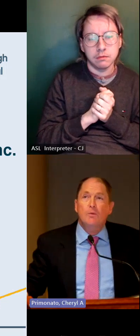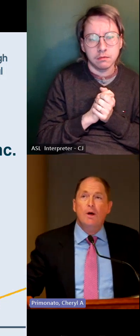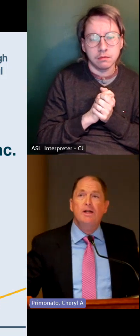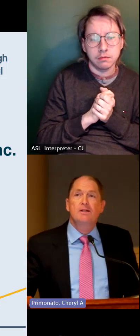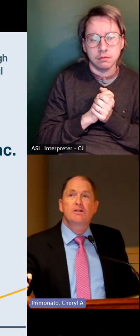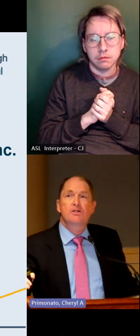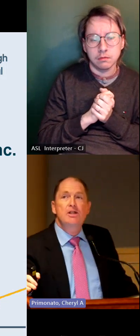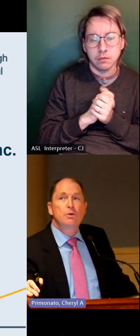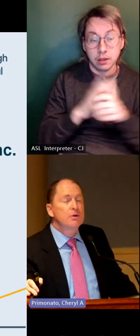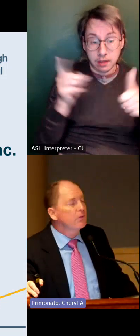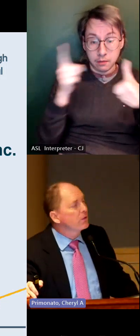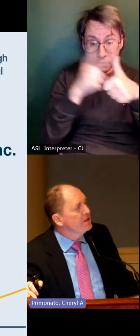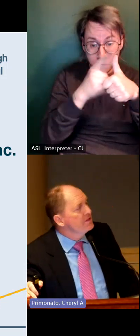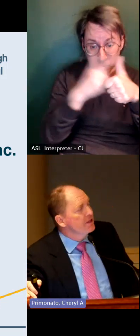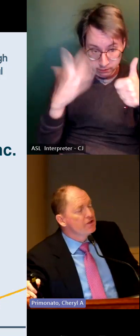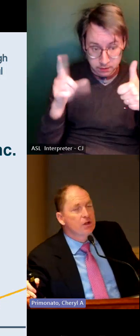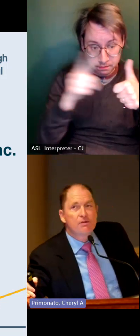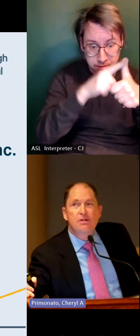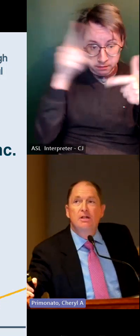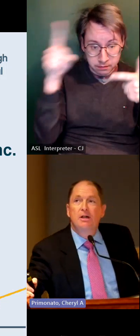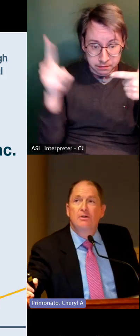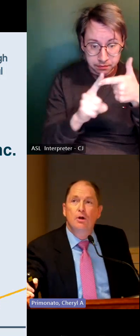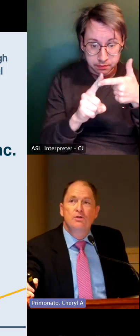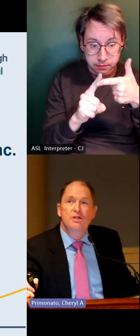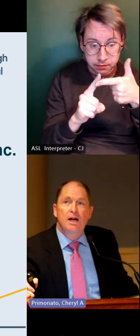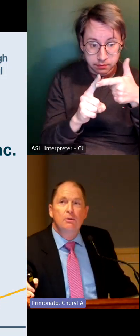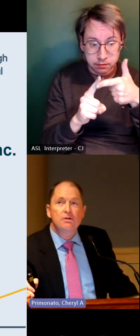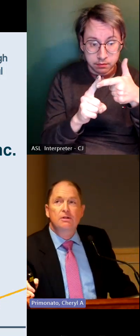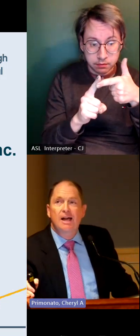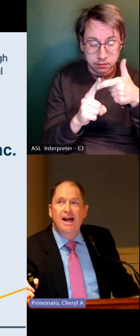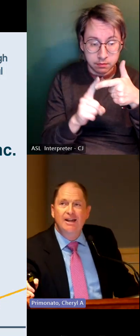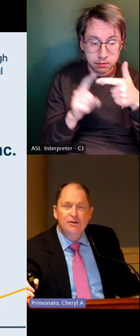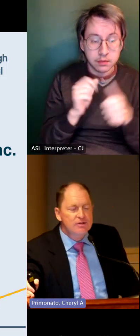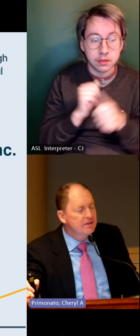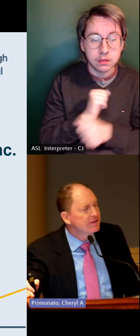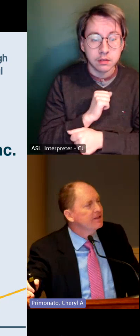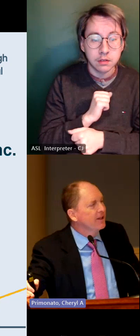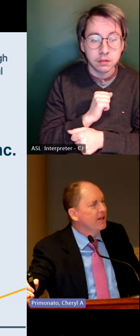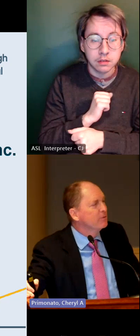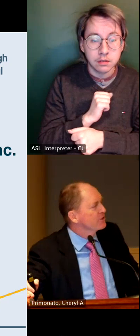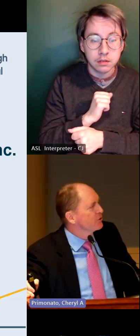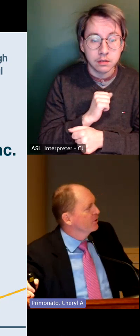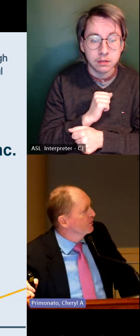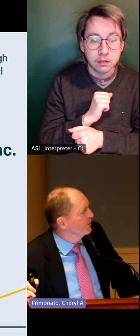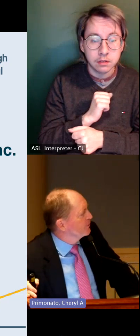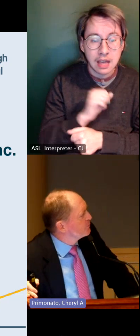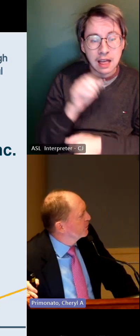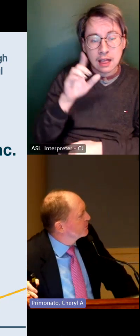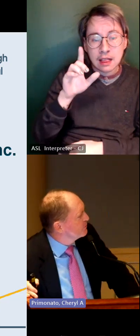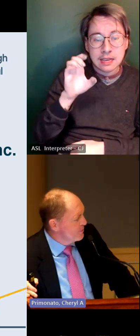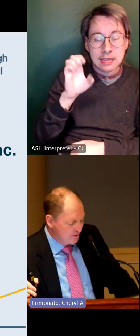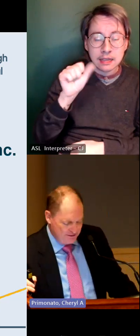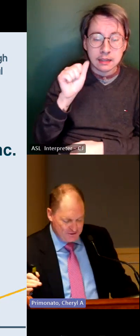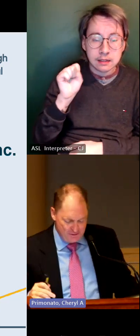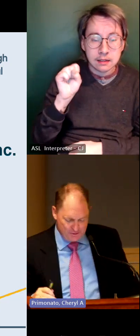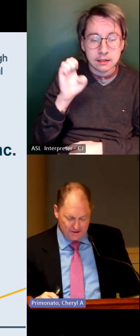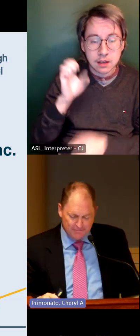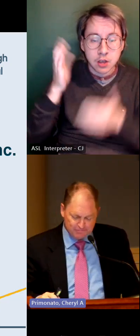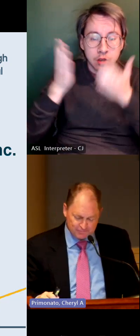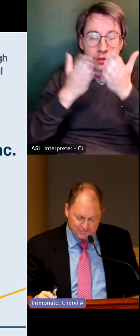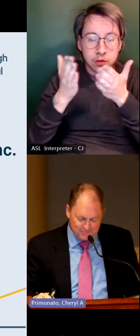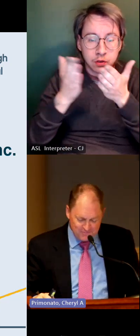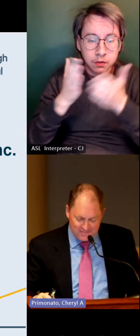Our second one is a change order for leasing and servicing of Coach Tower tires. I'm going to start over here this morning. No, it's